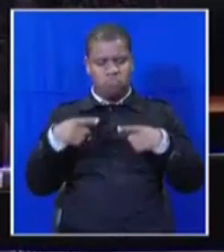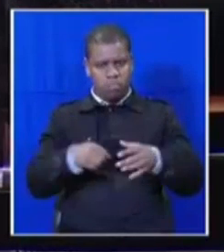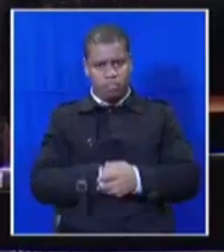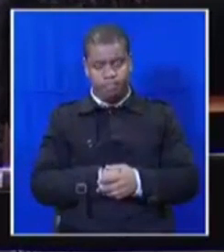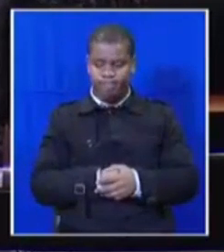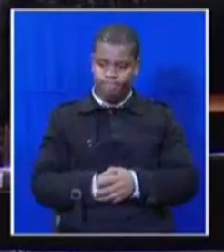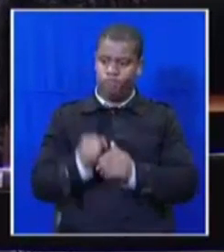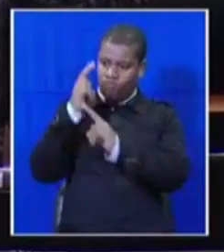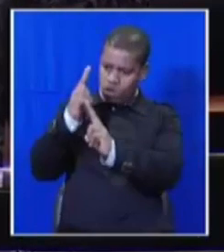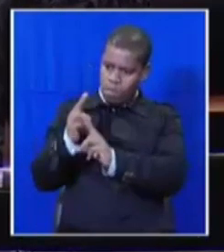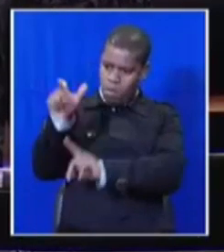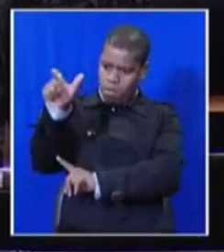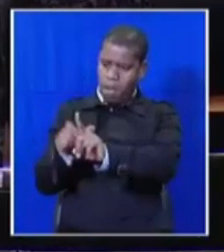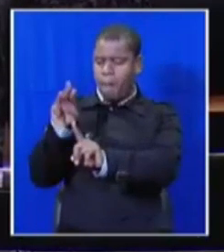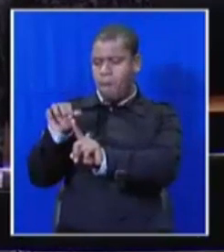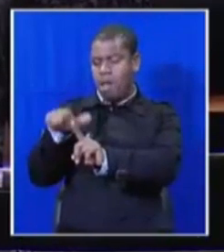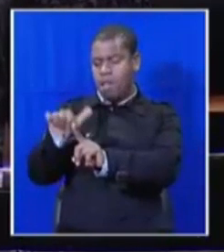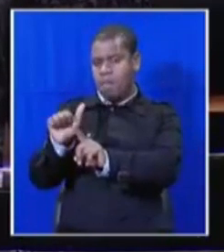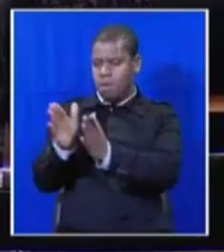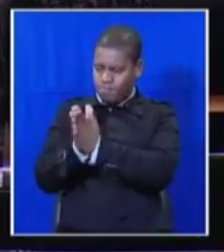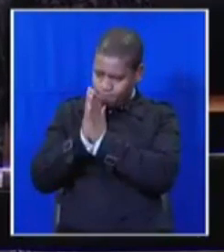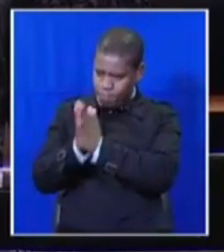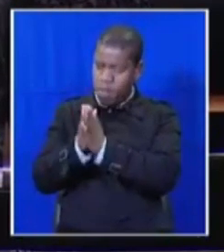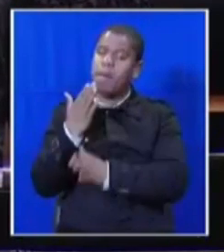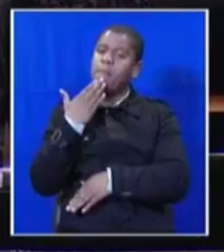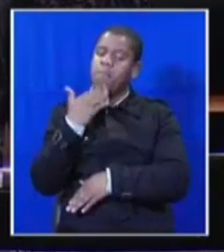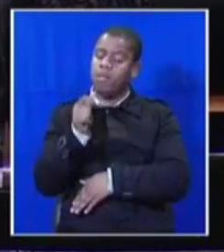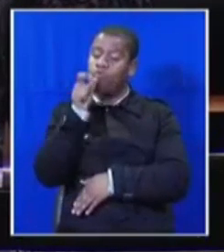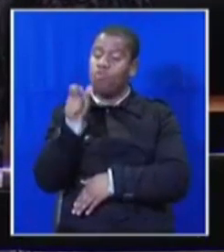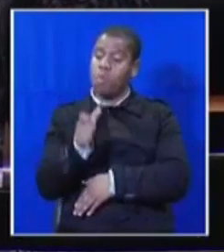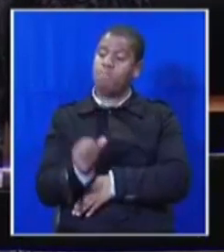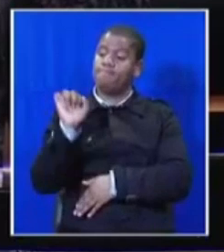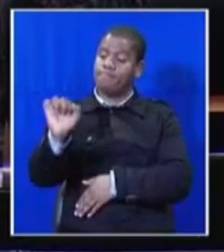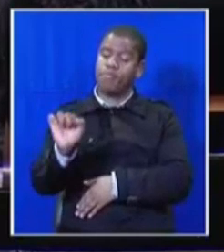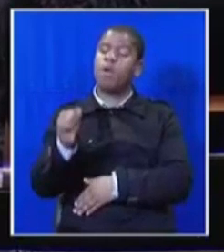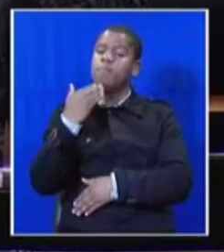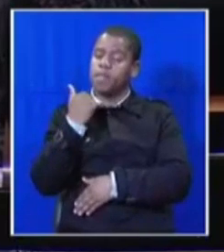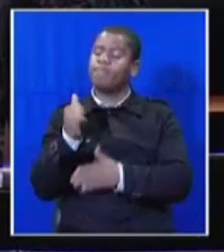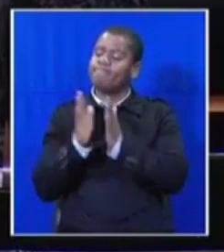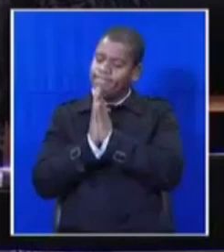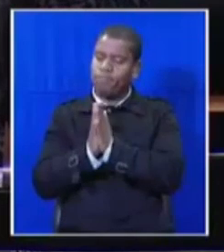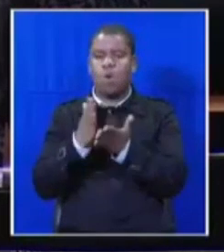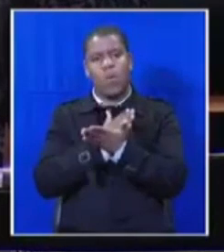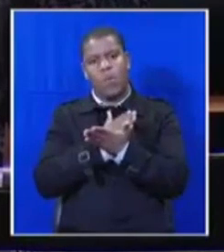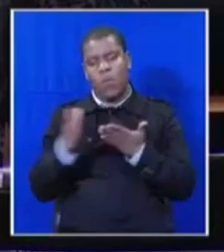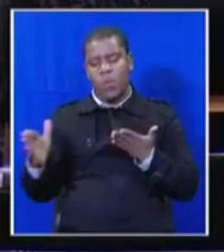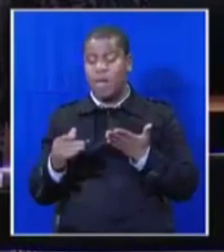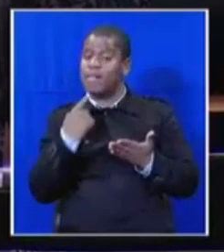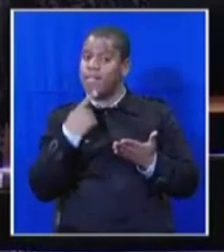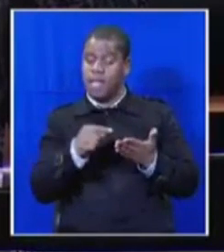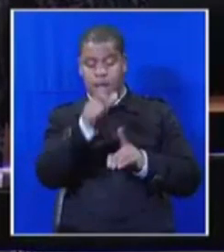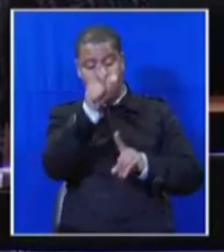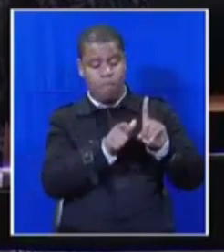Honorable Malema, will you please withdraw the remarks that Honorable Ramaphosa